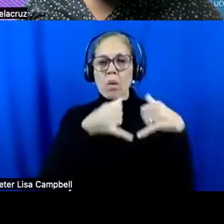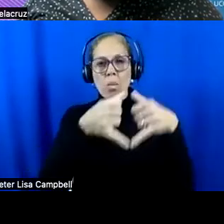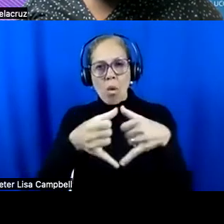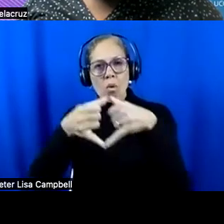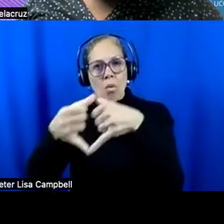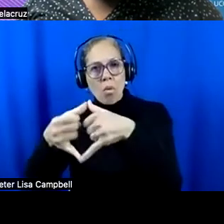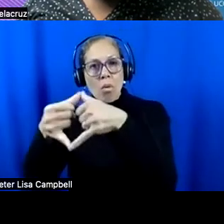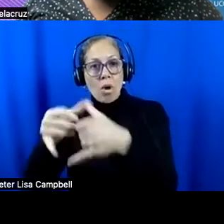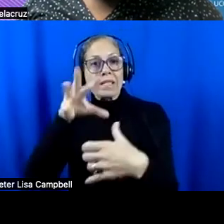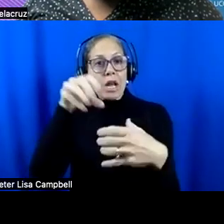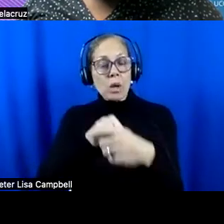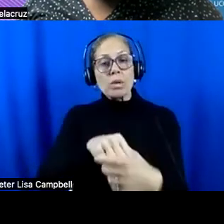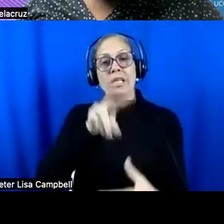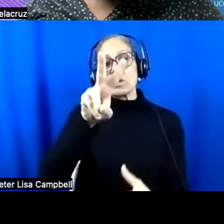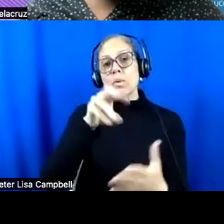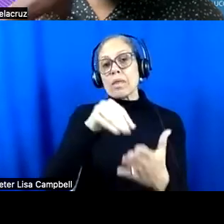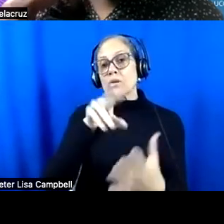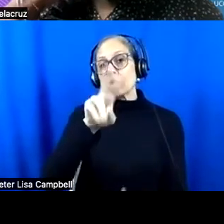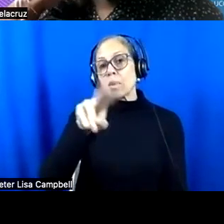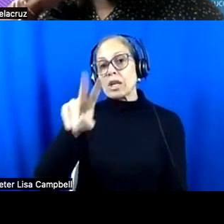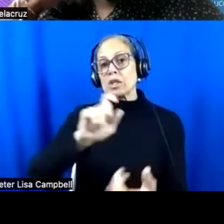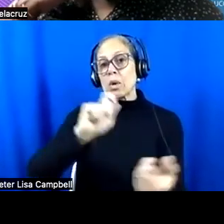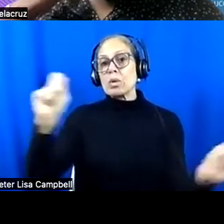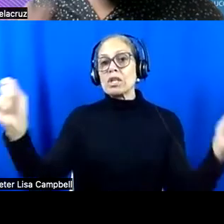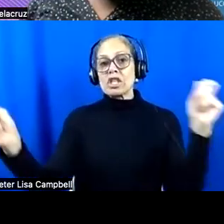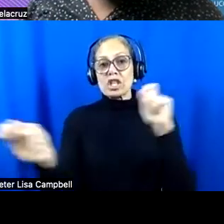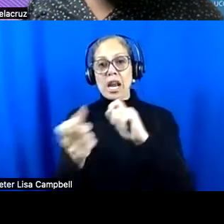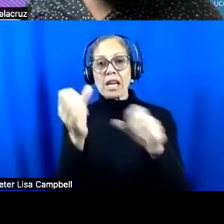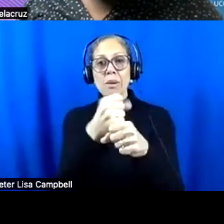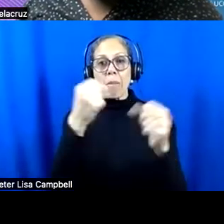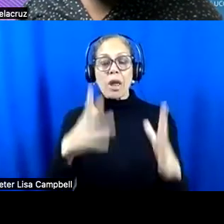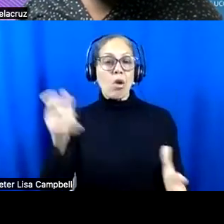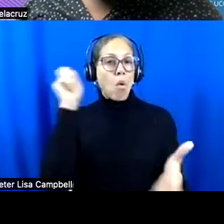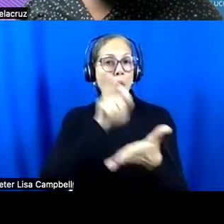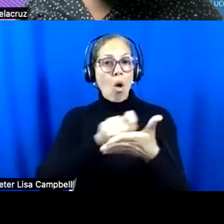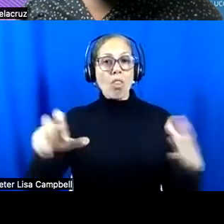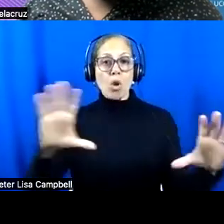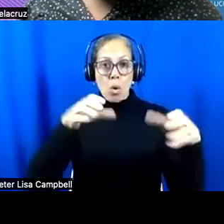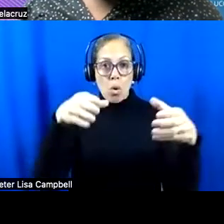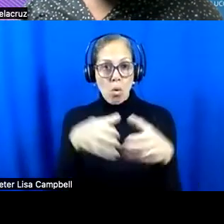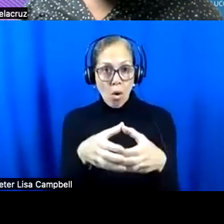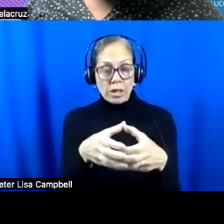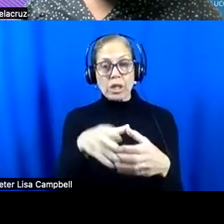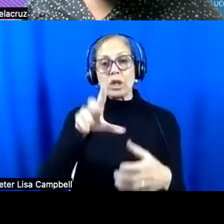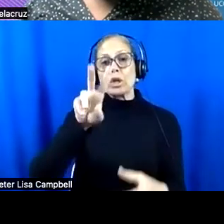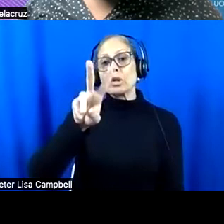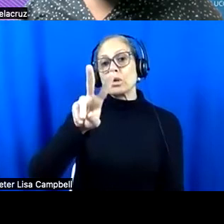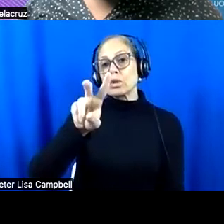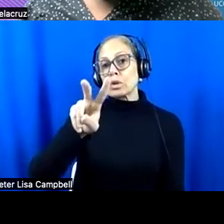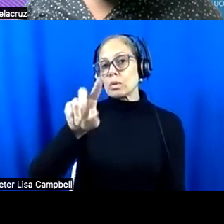the 2022 Changemaker Authors Cohort, a 2020 Searles Media